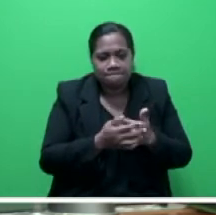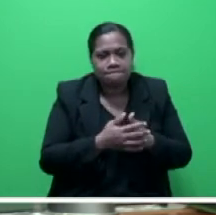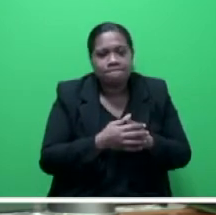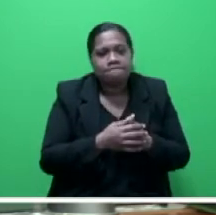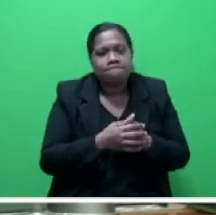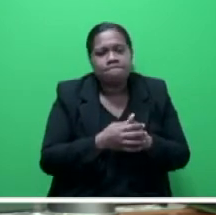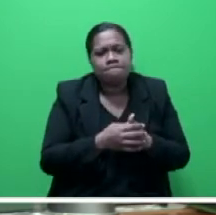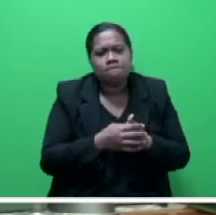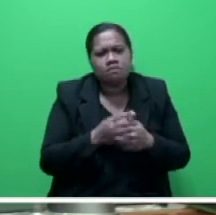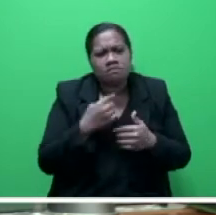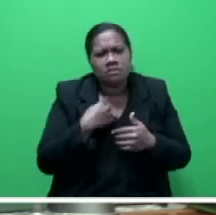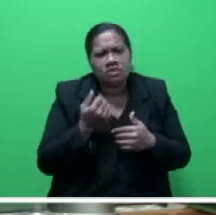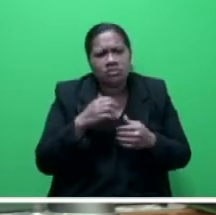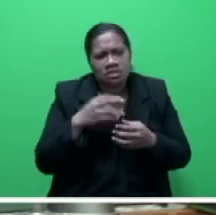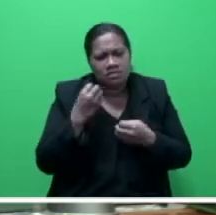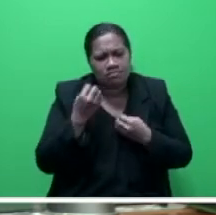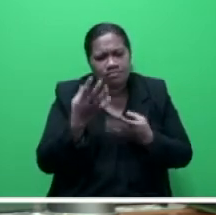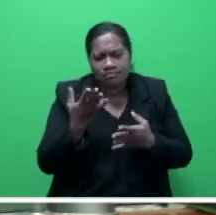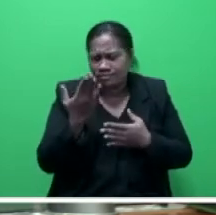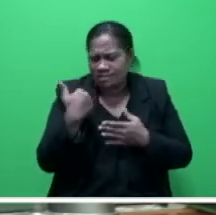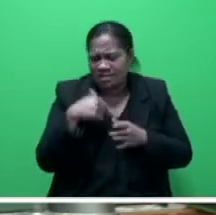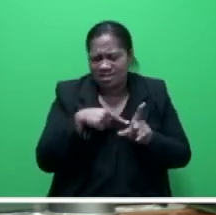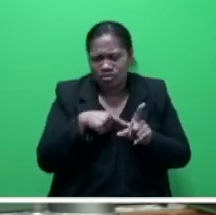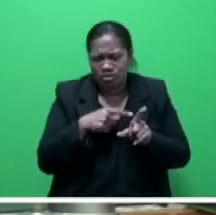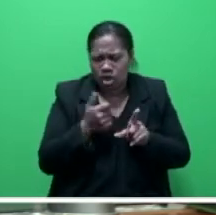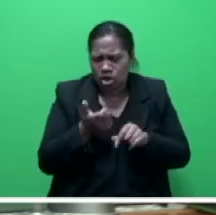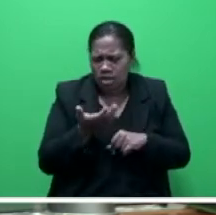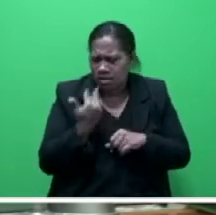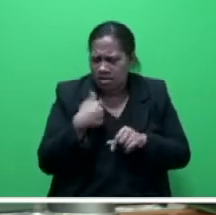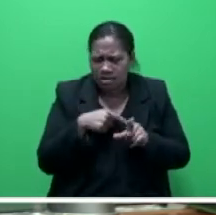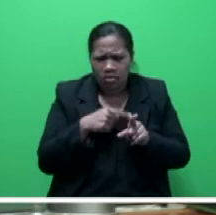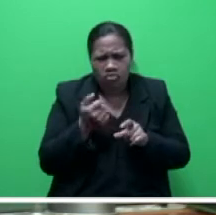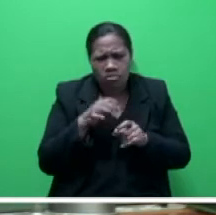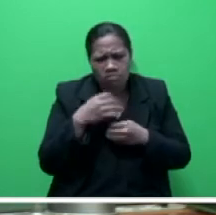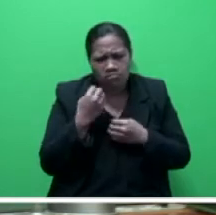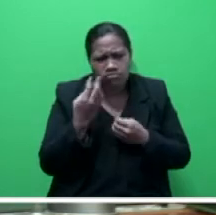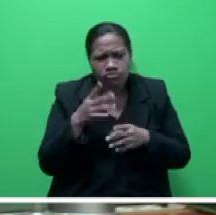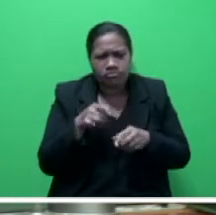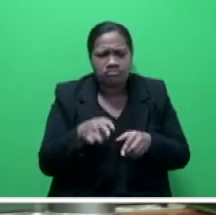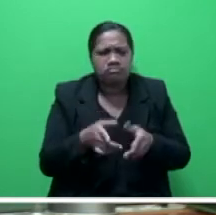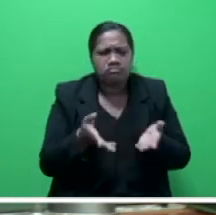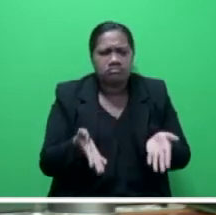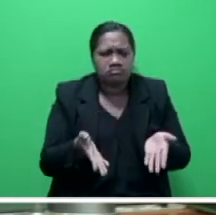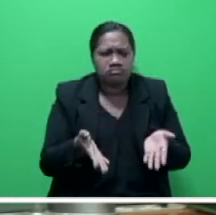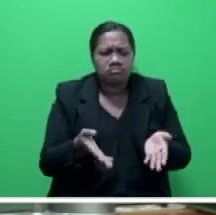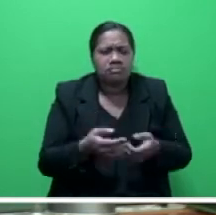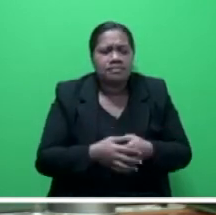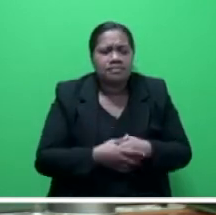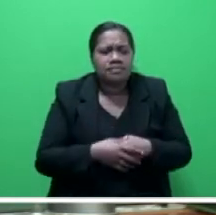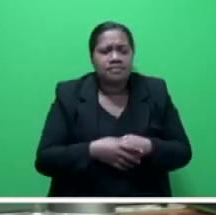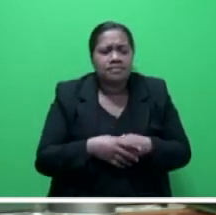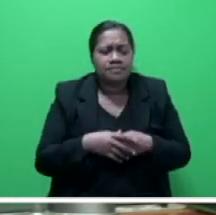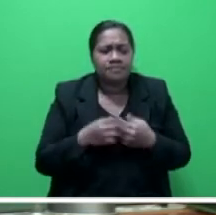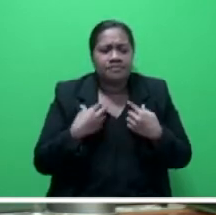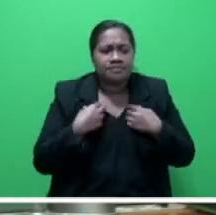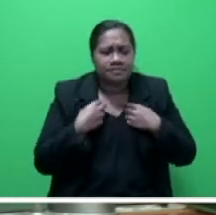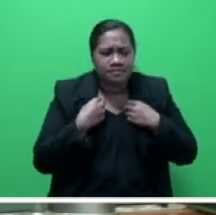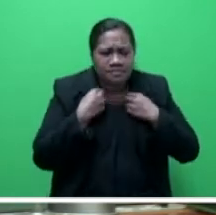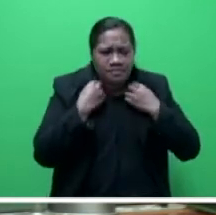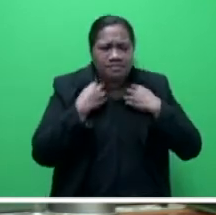probably informed this House early last year. Early last year, Mr. Speaker, we had